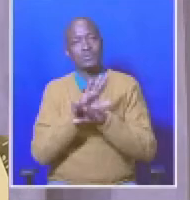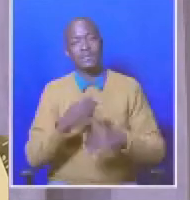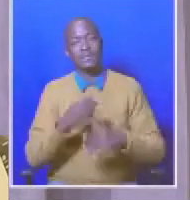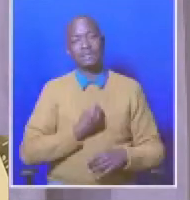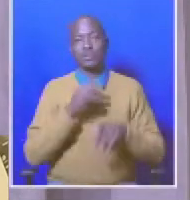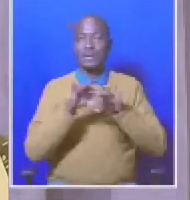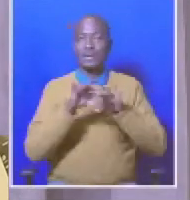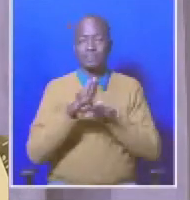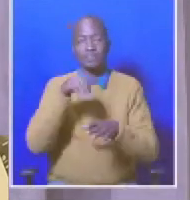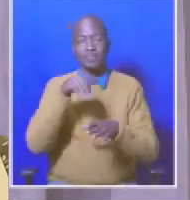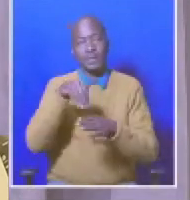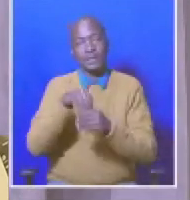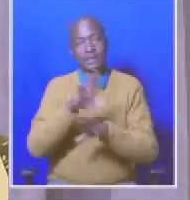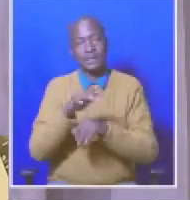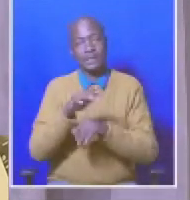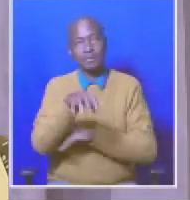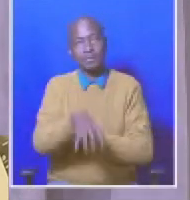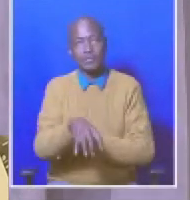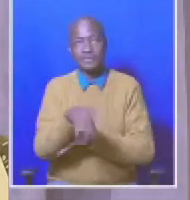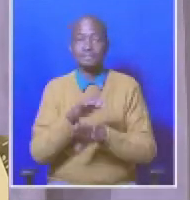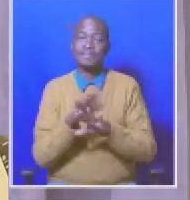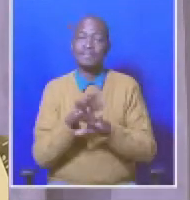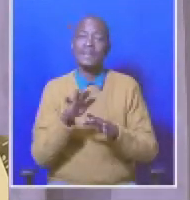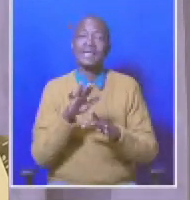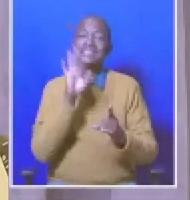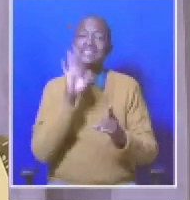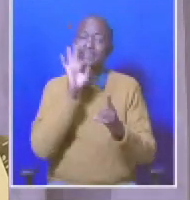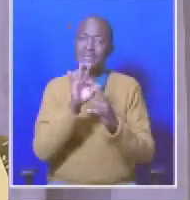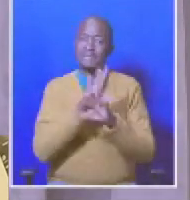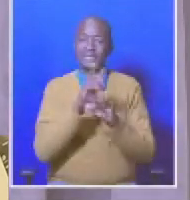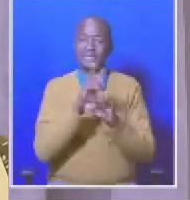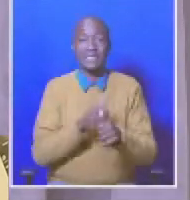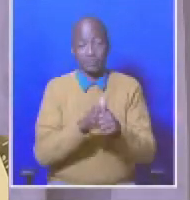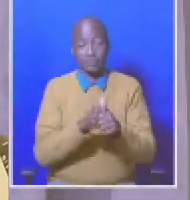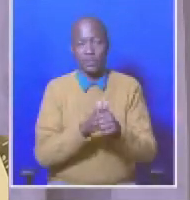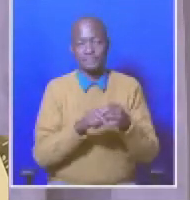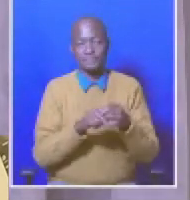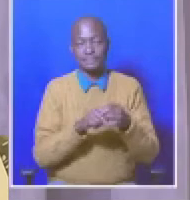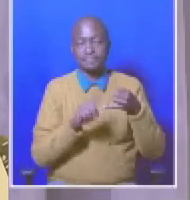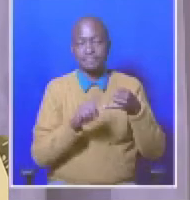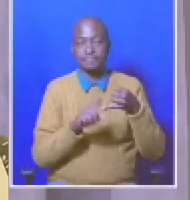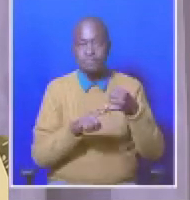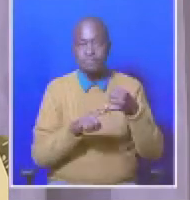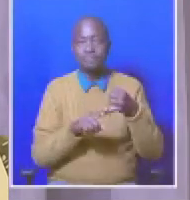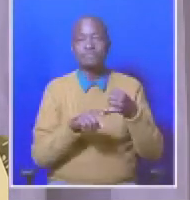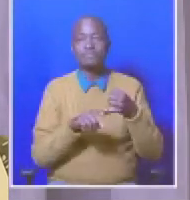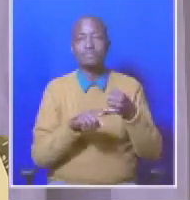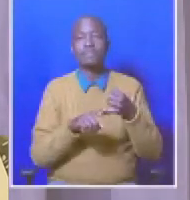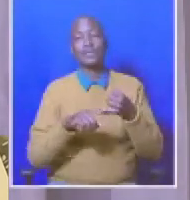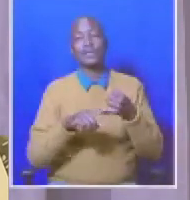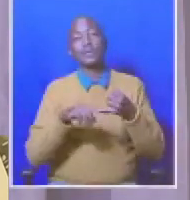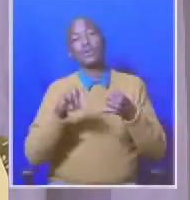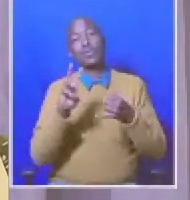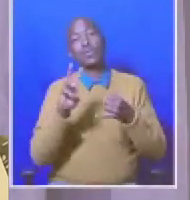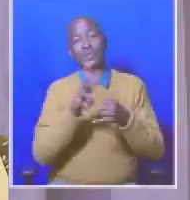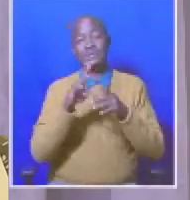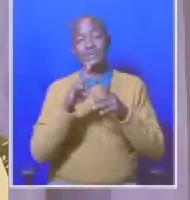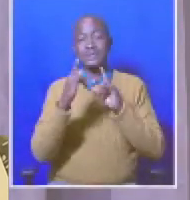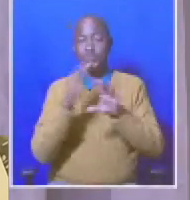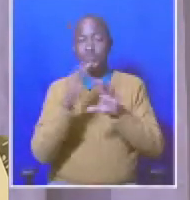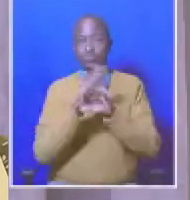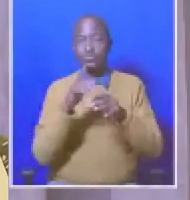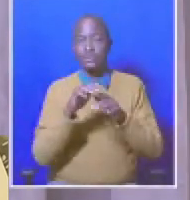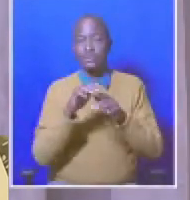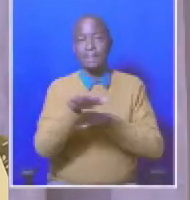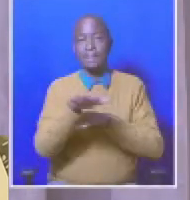in the province. Specifically, we visited the following: the West Town Precinct, which is